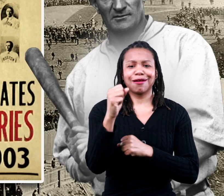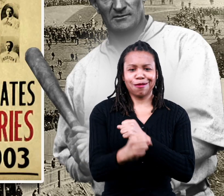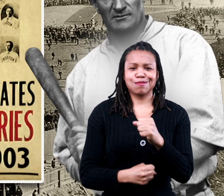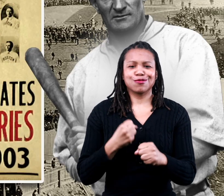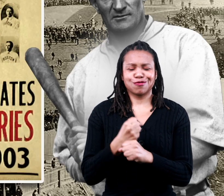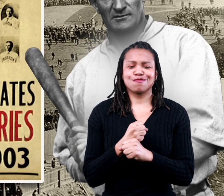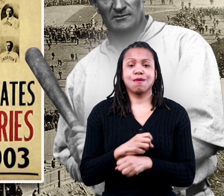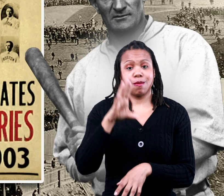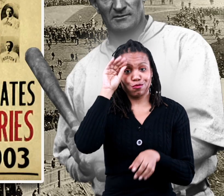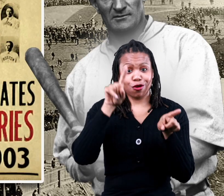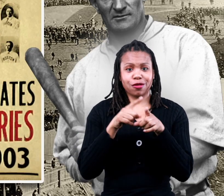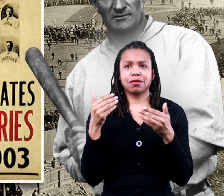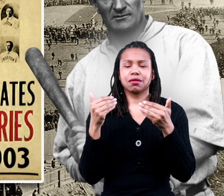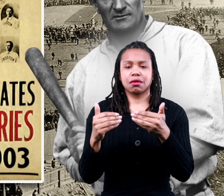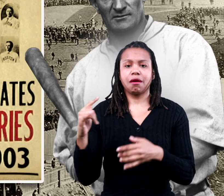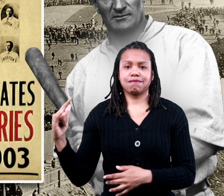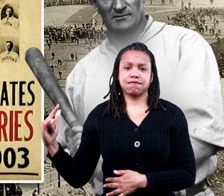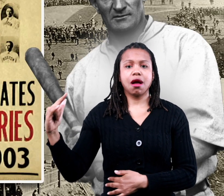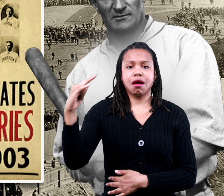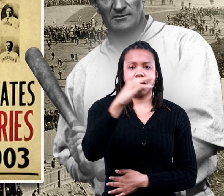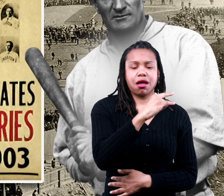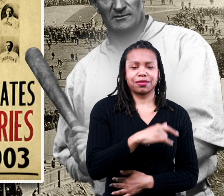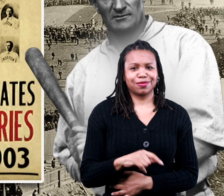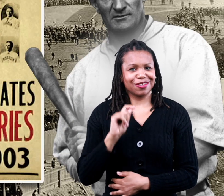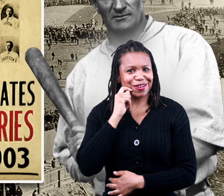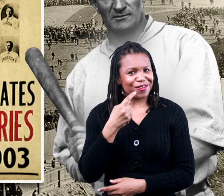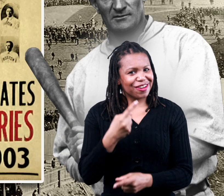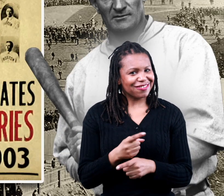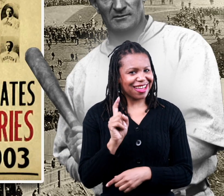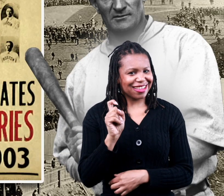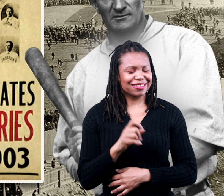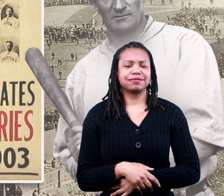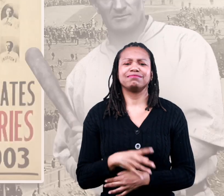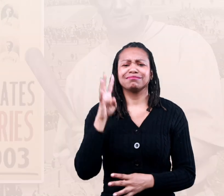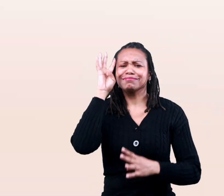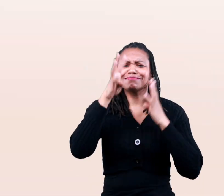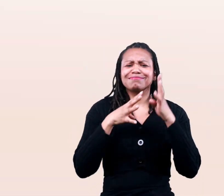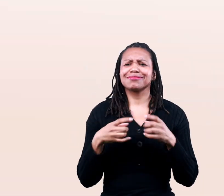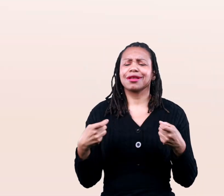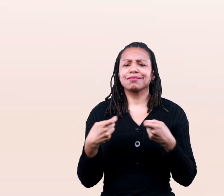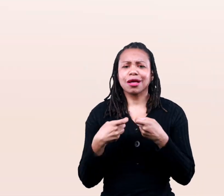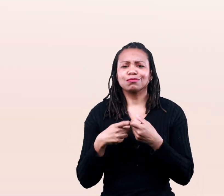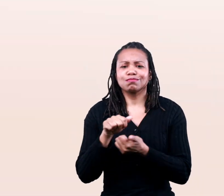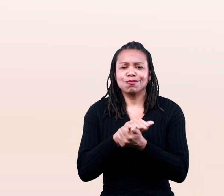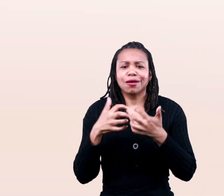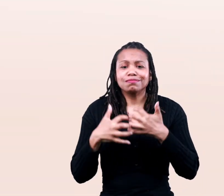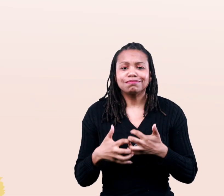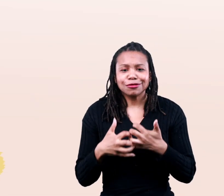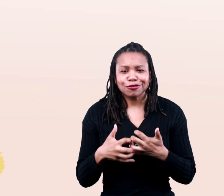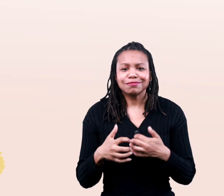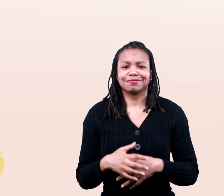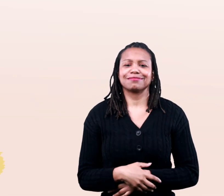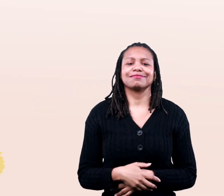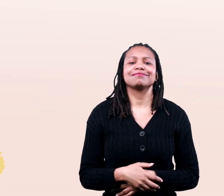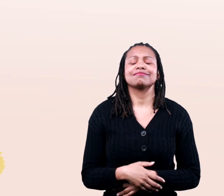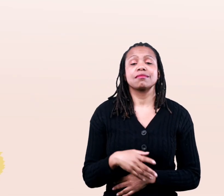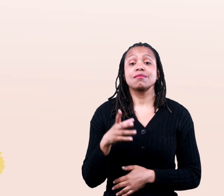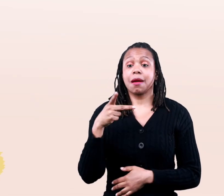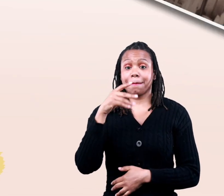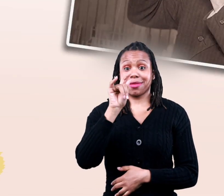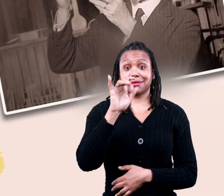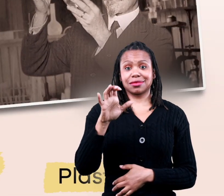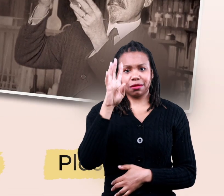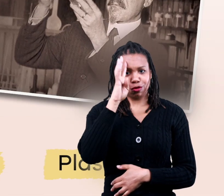took place the same year that the Wright brothers took flight. Cool, right? Inventions like the electric washing